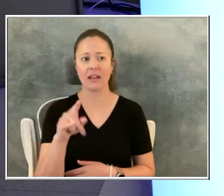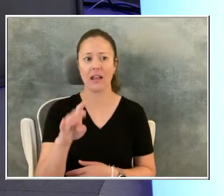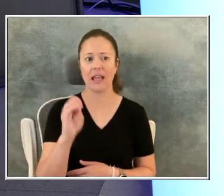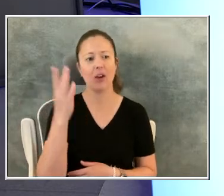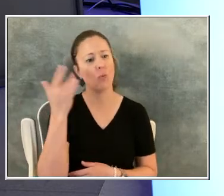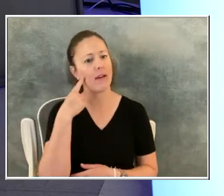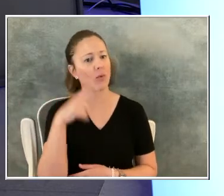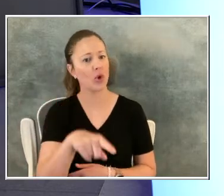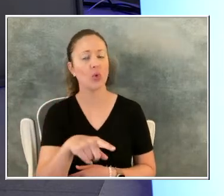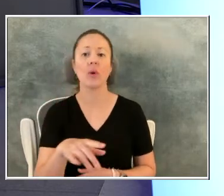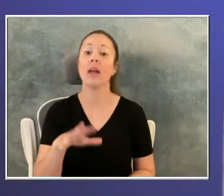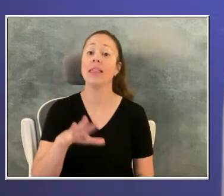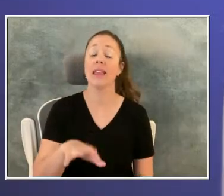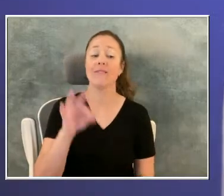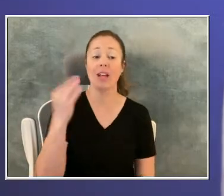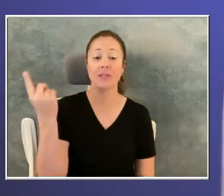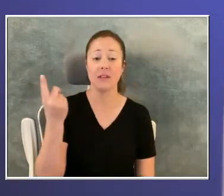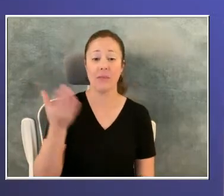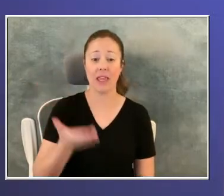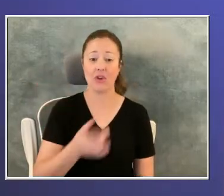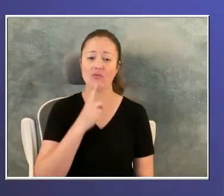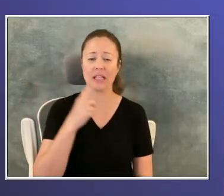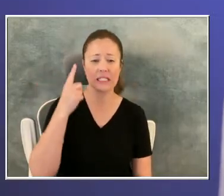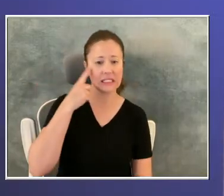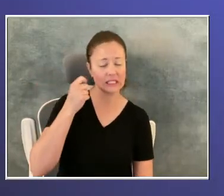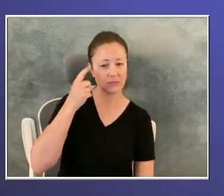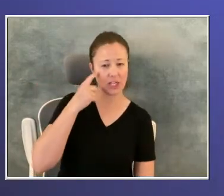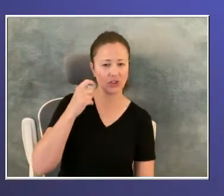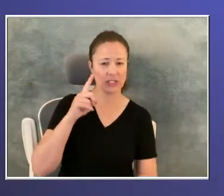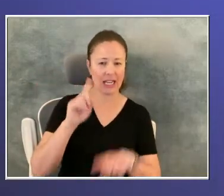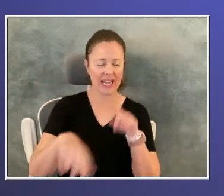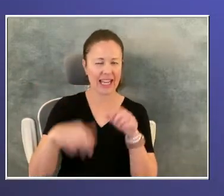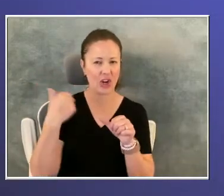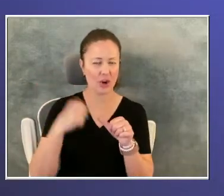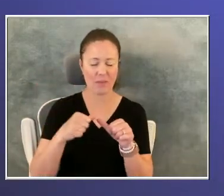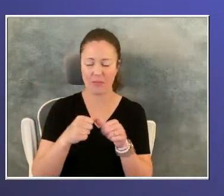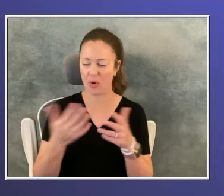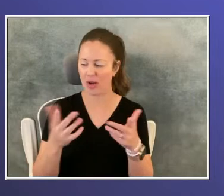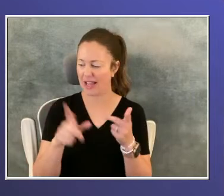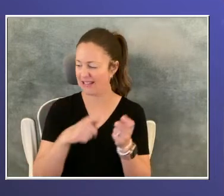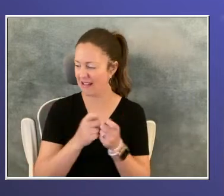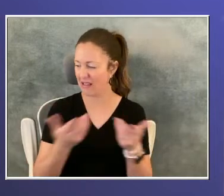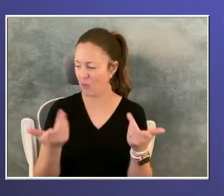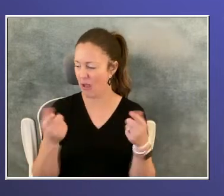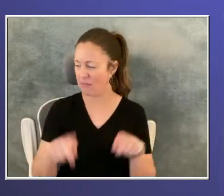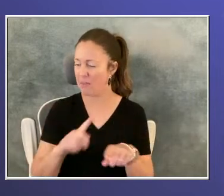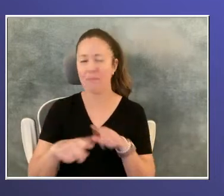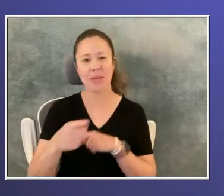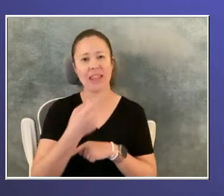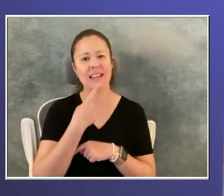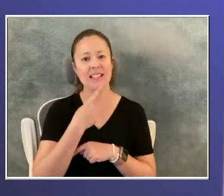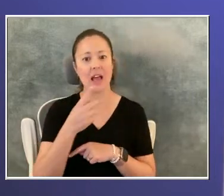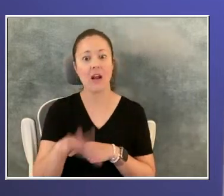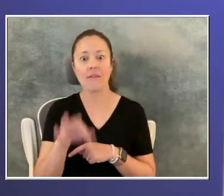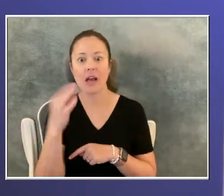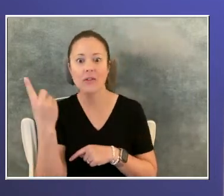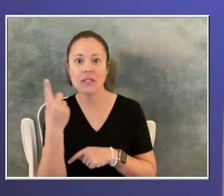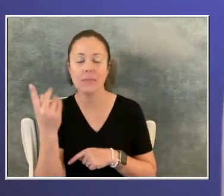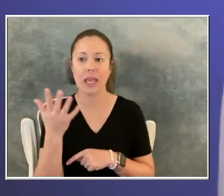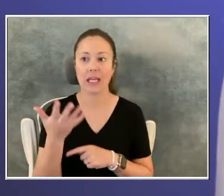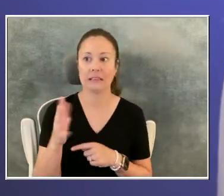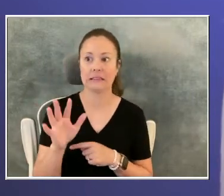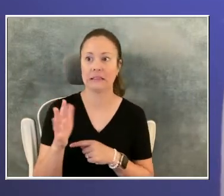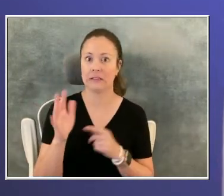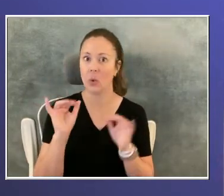found something on there that was suspicious, and I don't remember the details of exactly what, but they said, we found something that looks bad enough that we think you need a